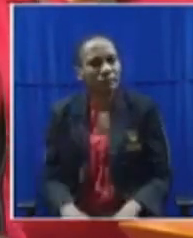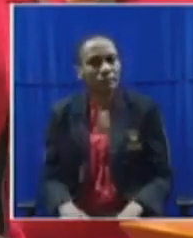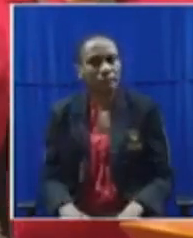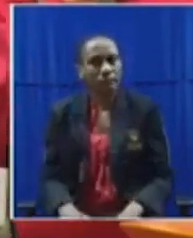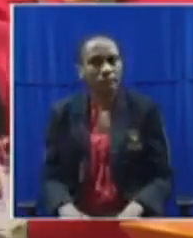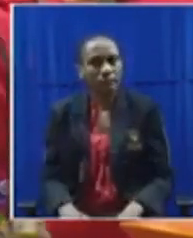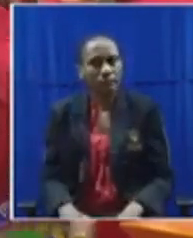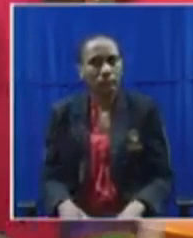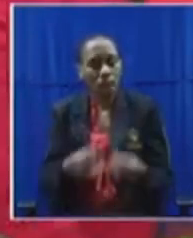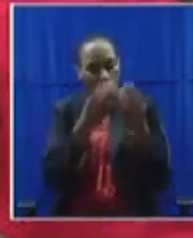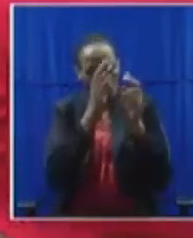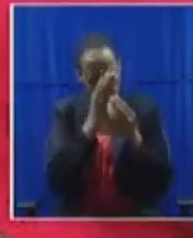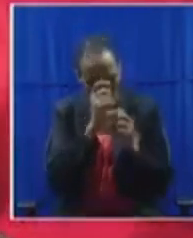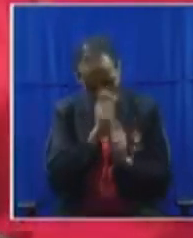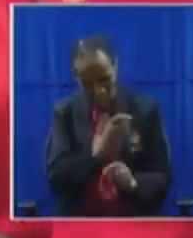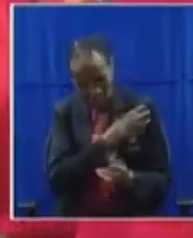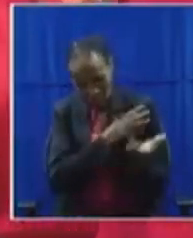Honorable the Minister.